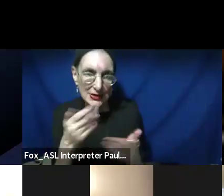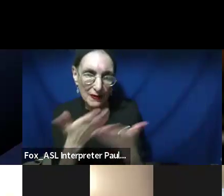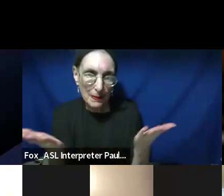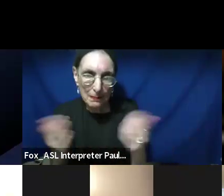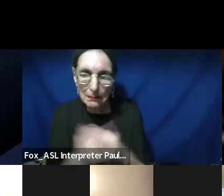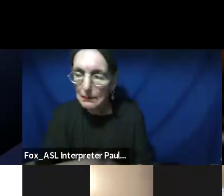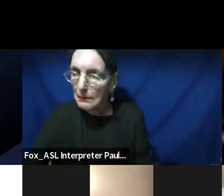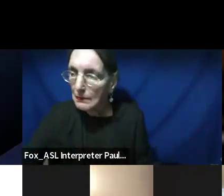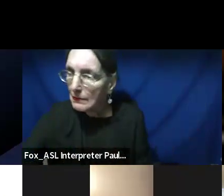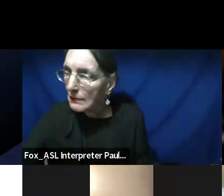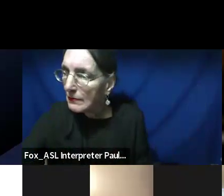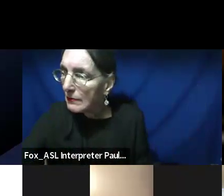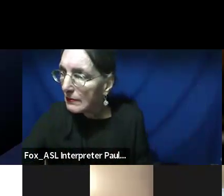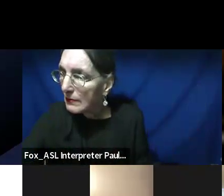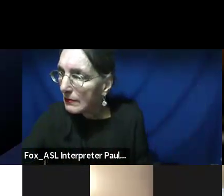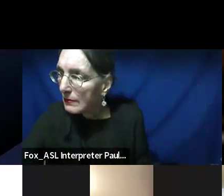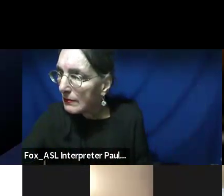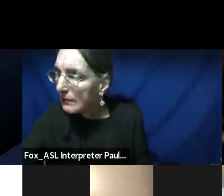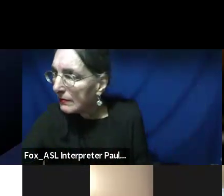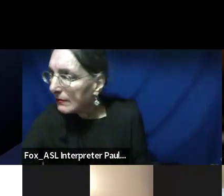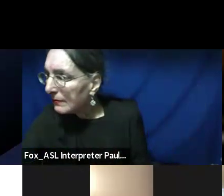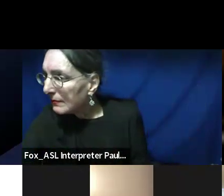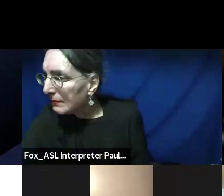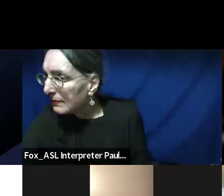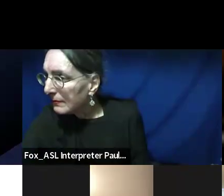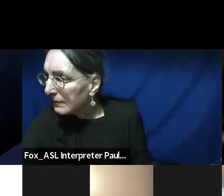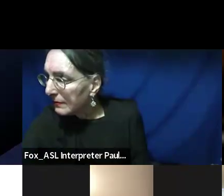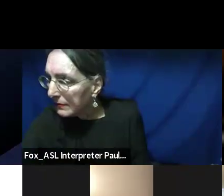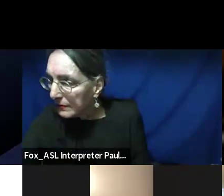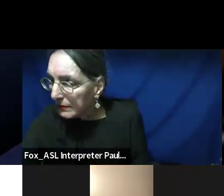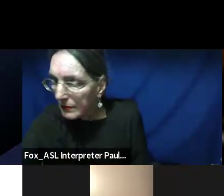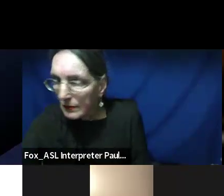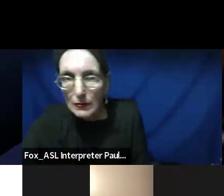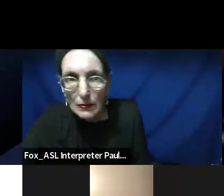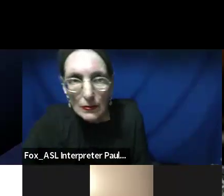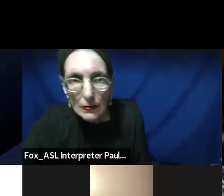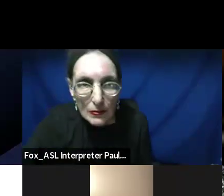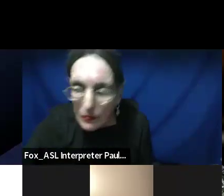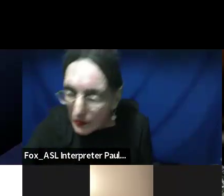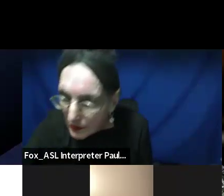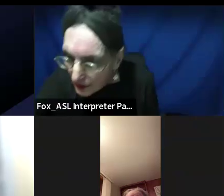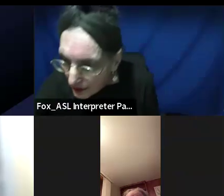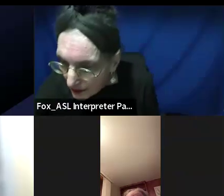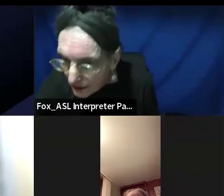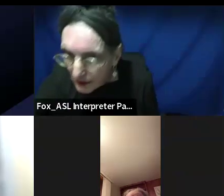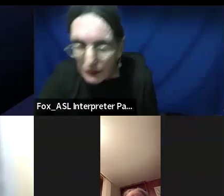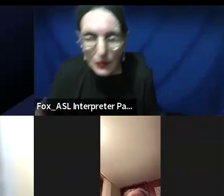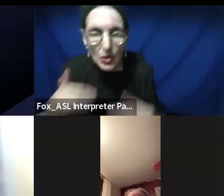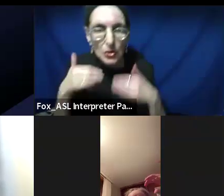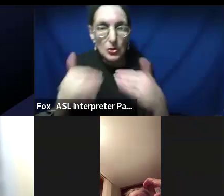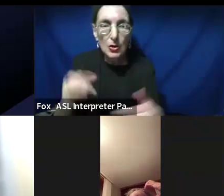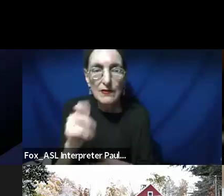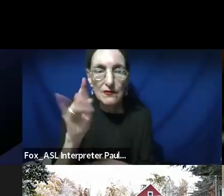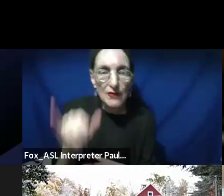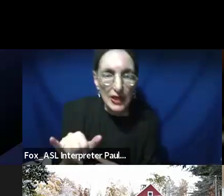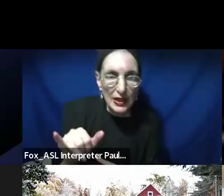Thanks. Carlton? Oh. I can't raise my hand, so when... Oh, go ahead. Yeah, go ahead, Fanny. Sorry. And then